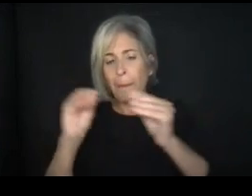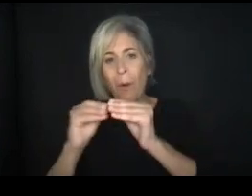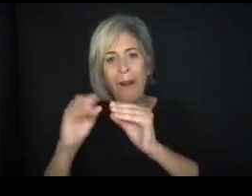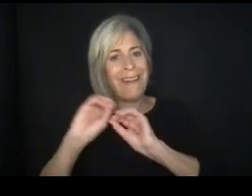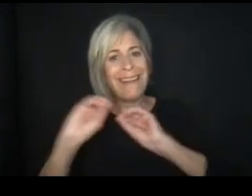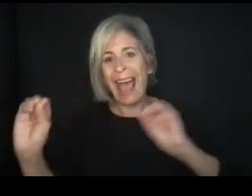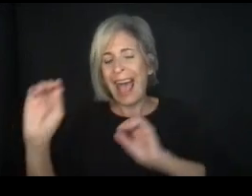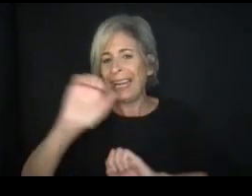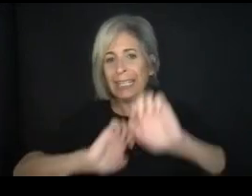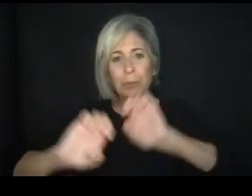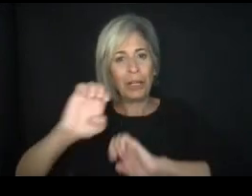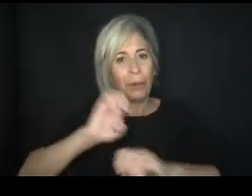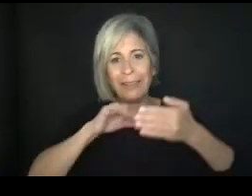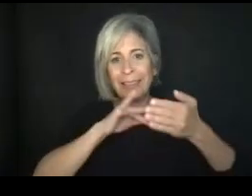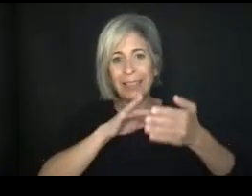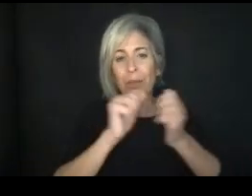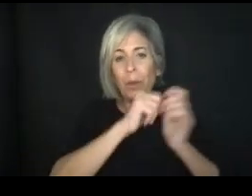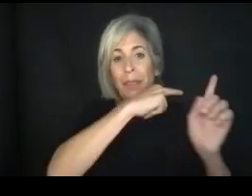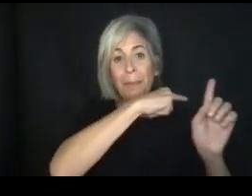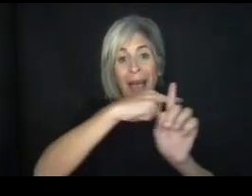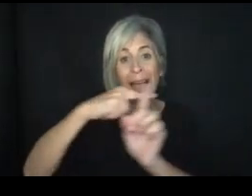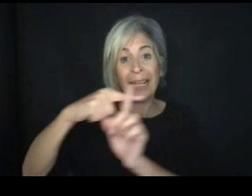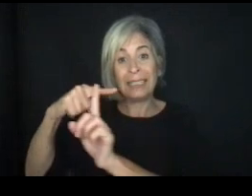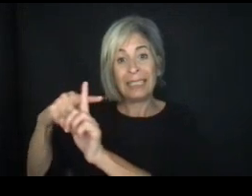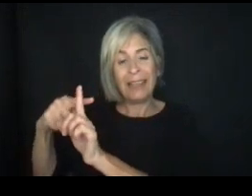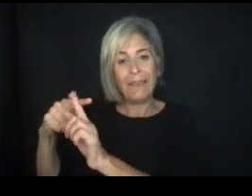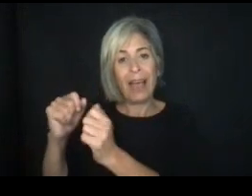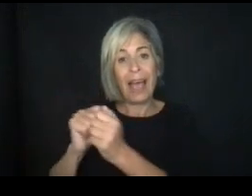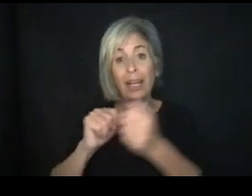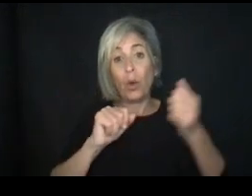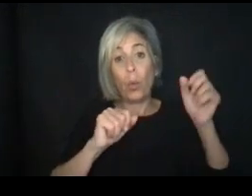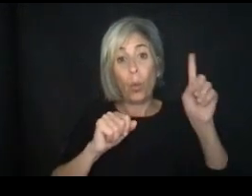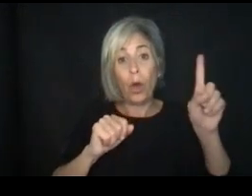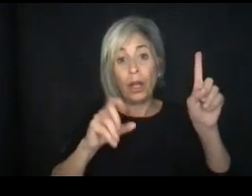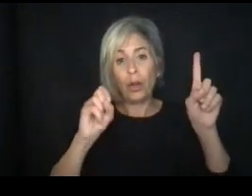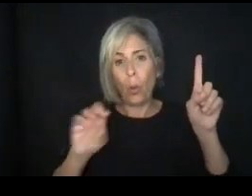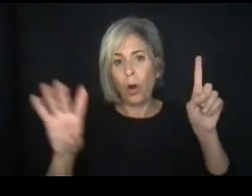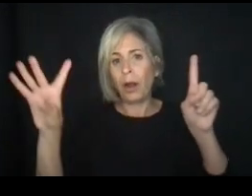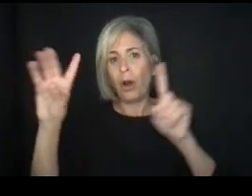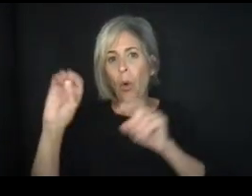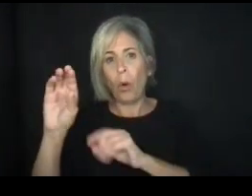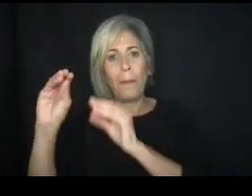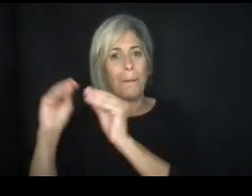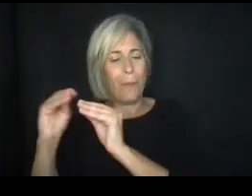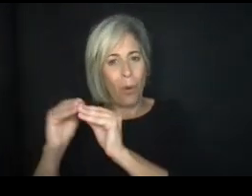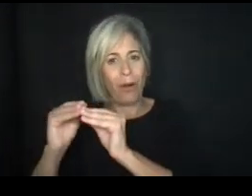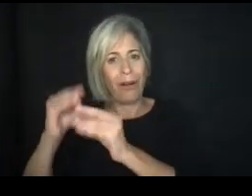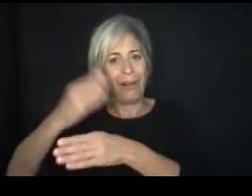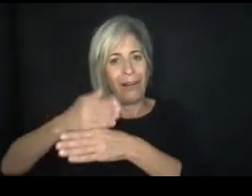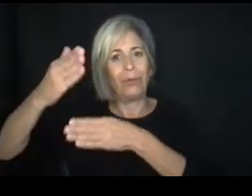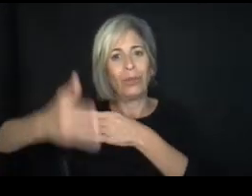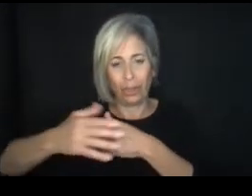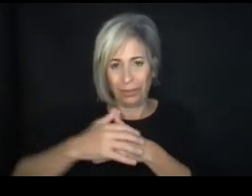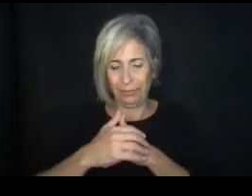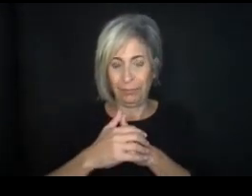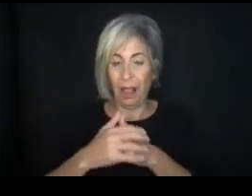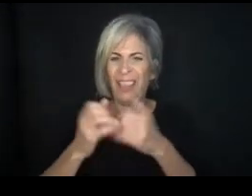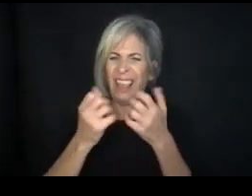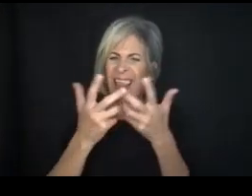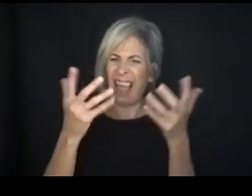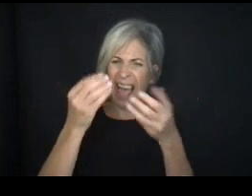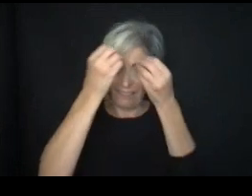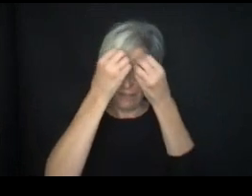non-experimental studies with positive findings on one or more intended outcomes. So that's a lot of